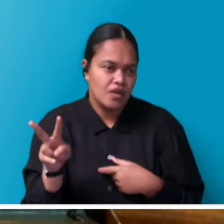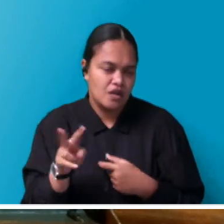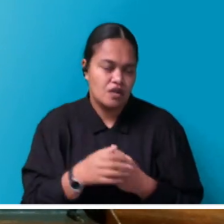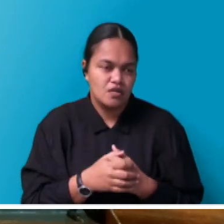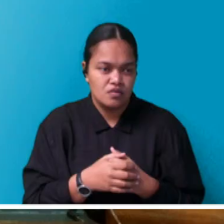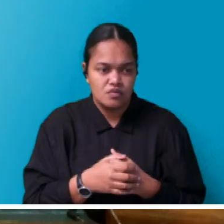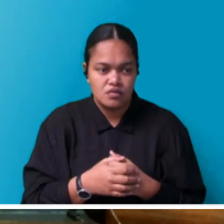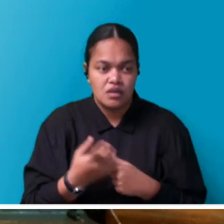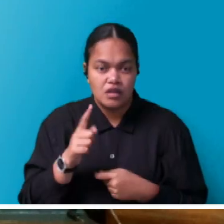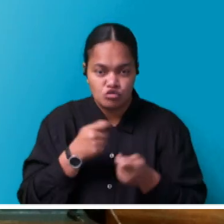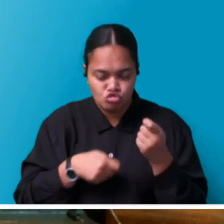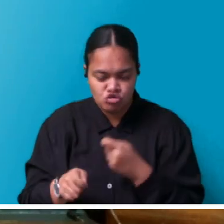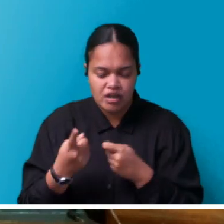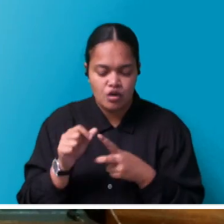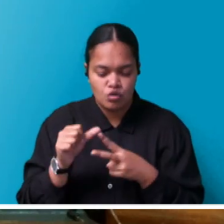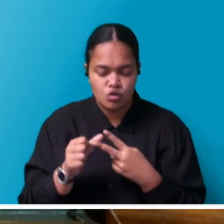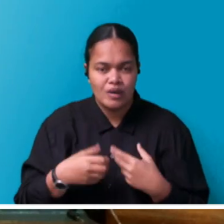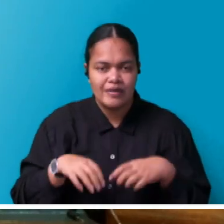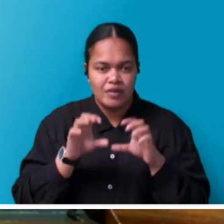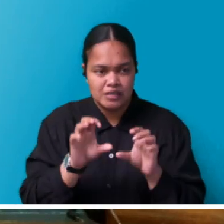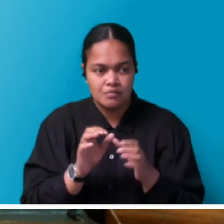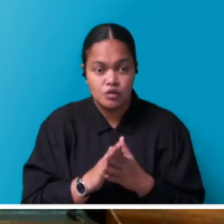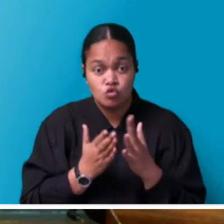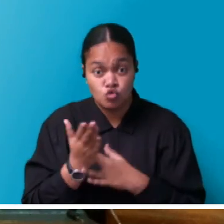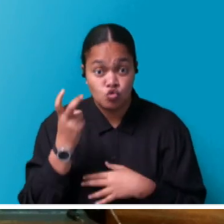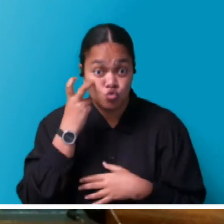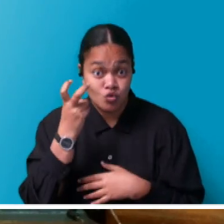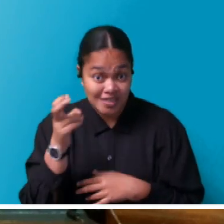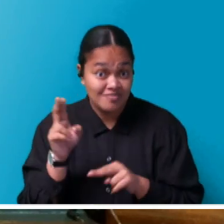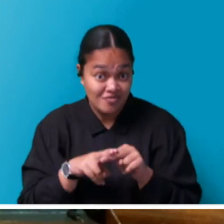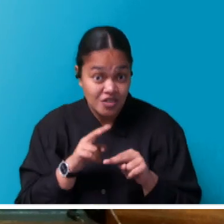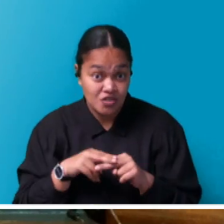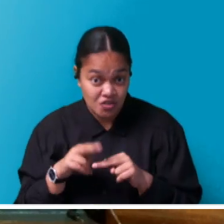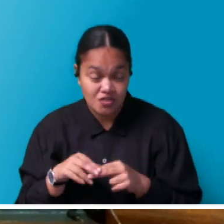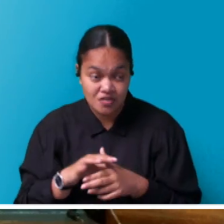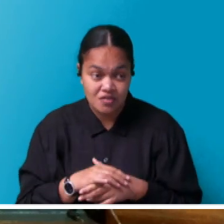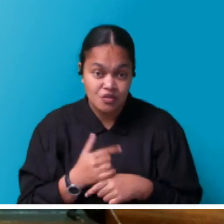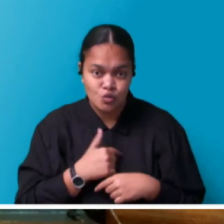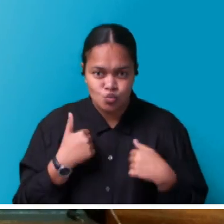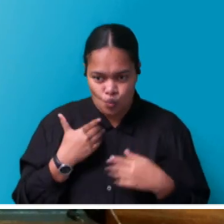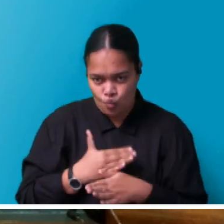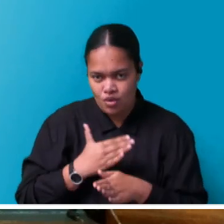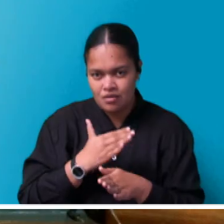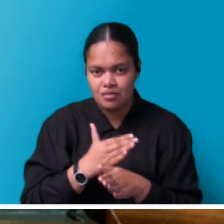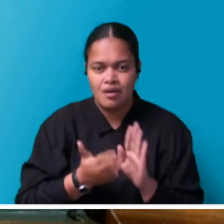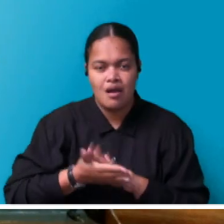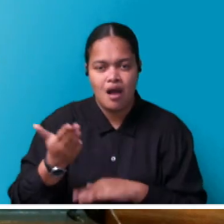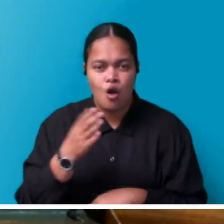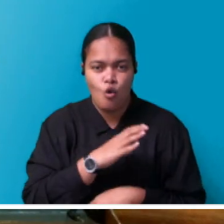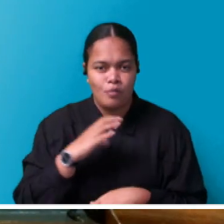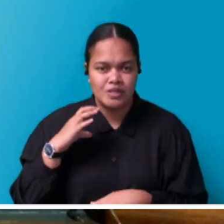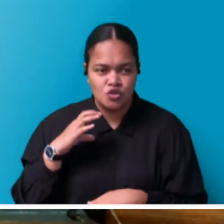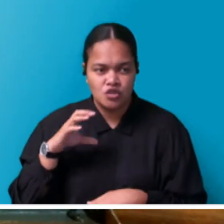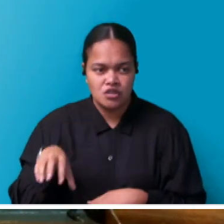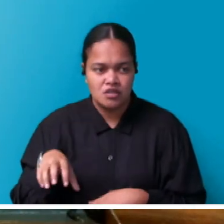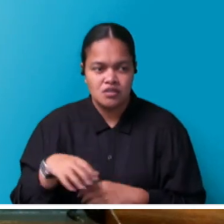terms, but trade and investments. Through Tourism Fiji, we are working with the High Commission to bring a